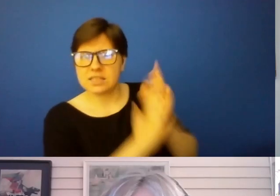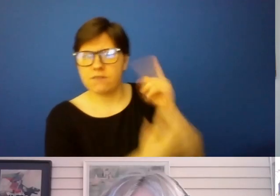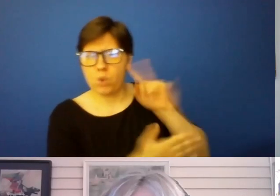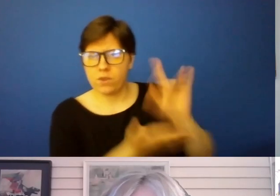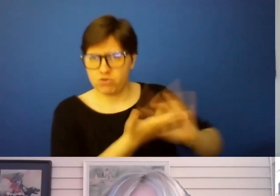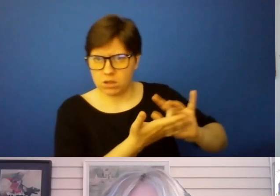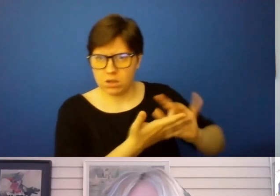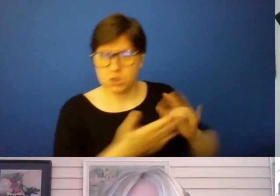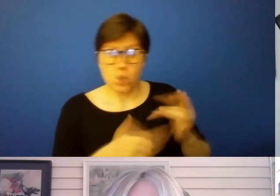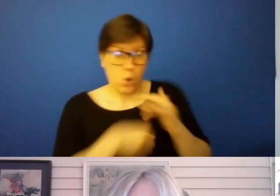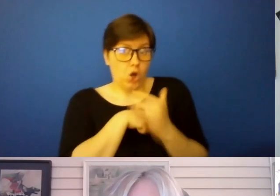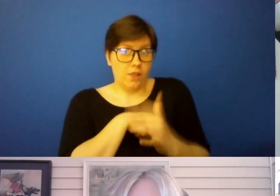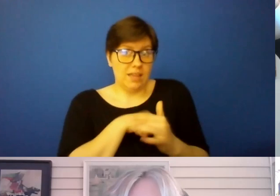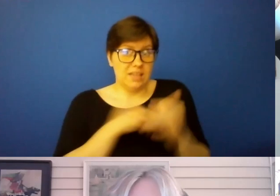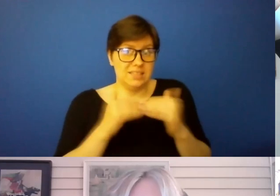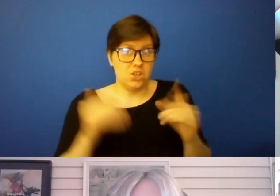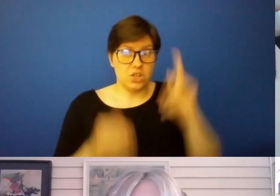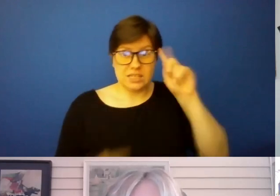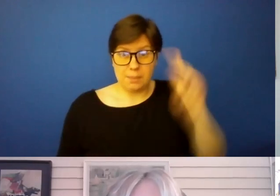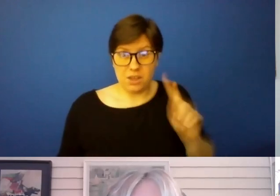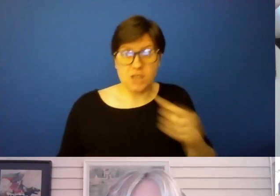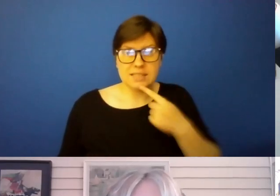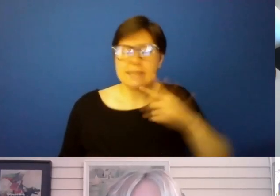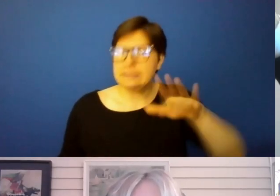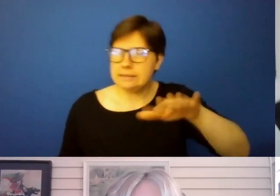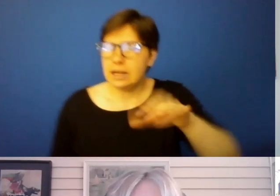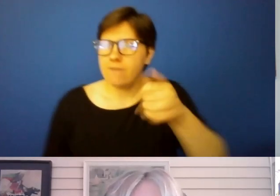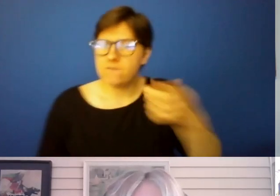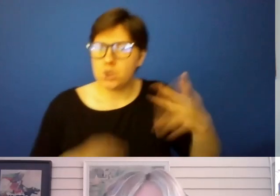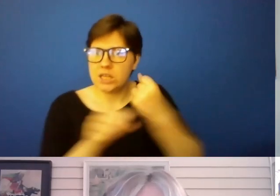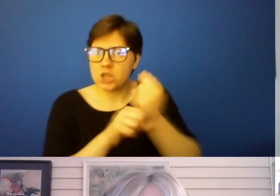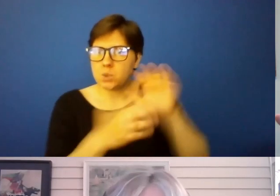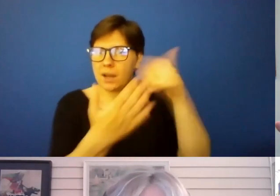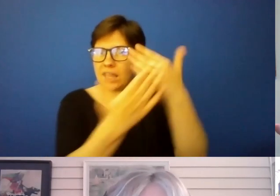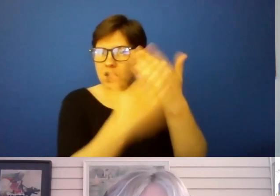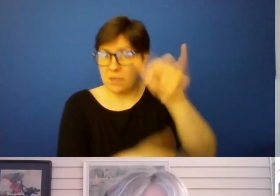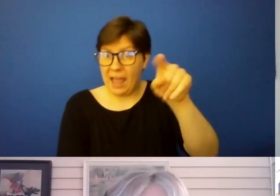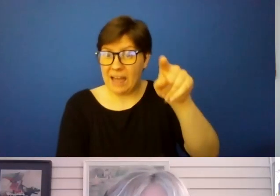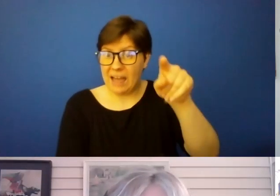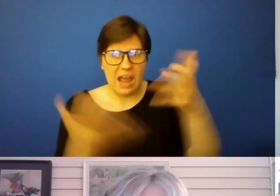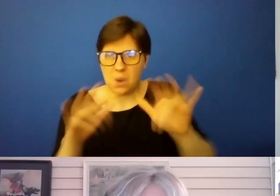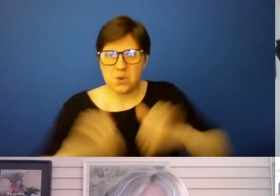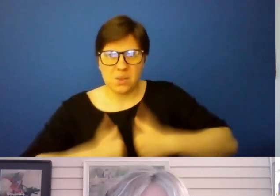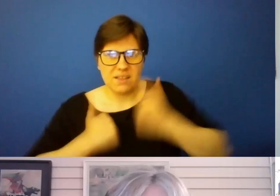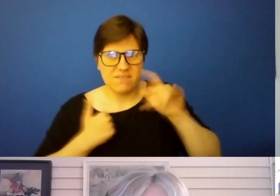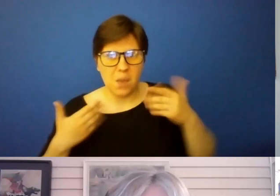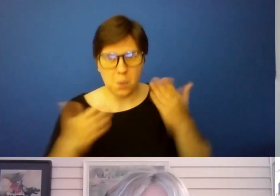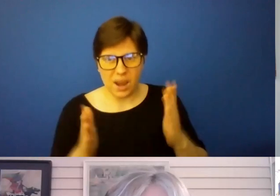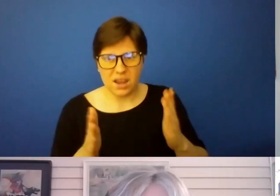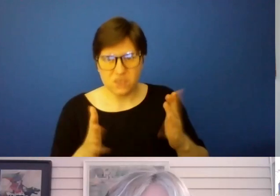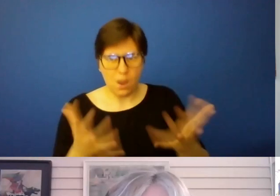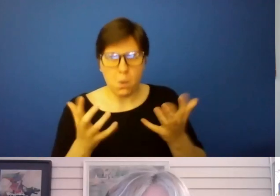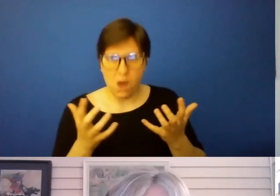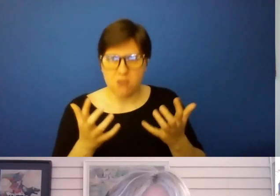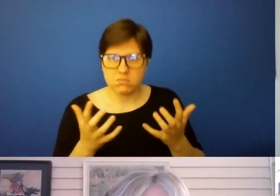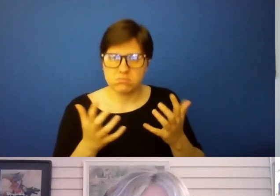in early stage of dementia, you say, when I get to this, in a few years, when I get to this other state, I don't want to live like that. So that's when I want